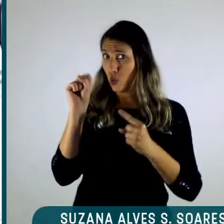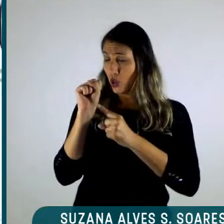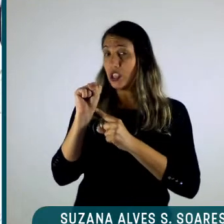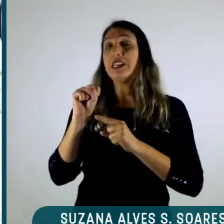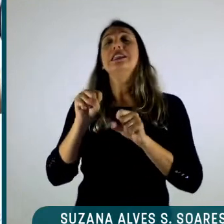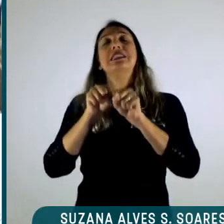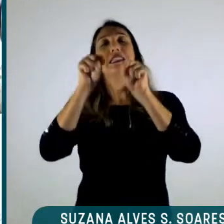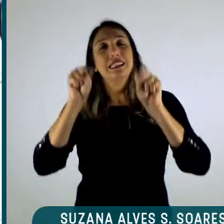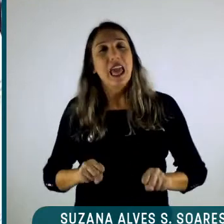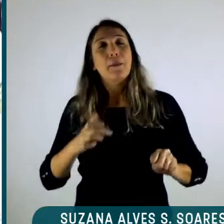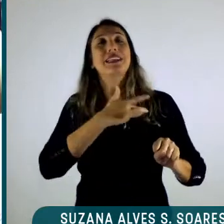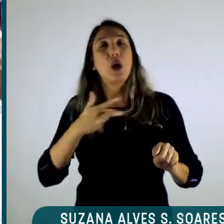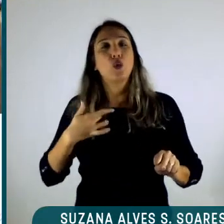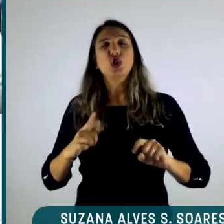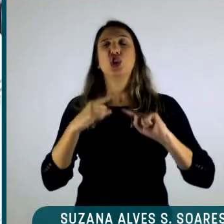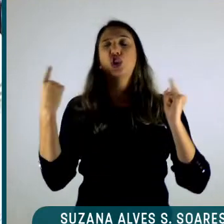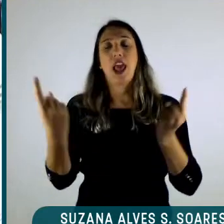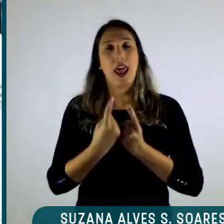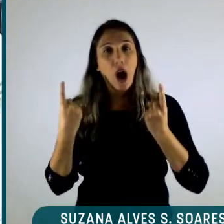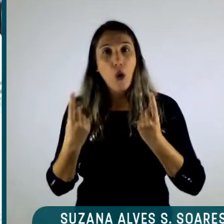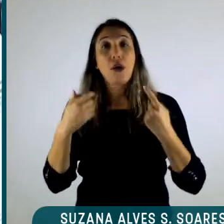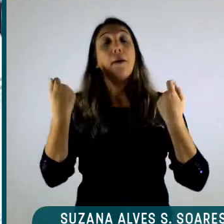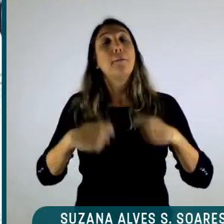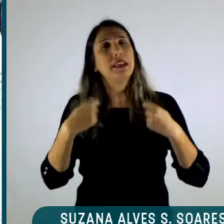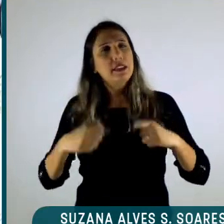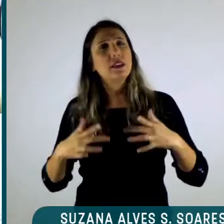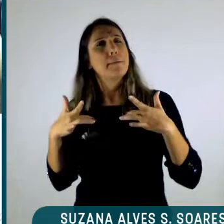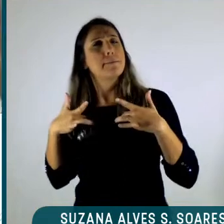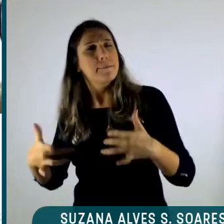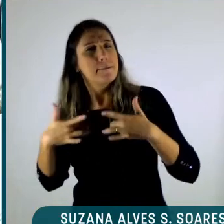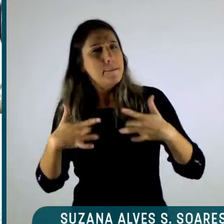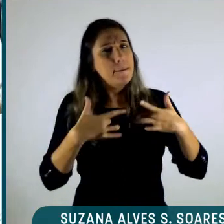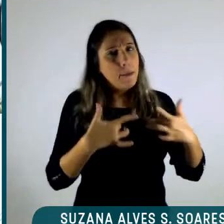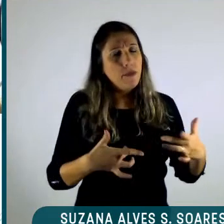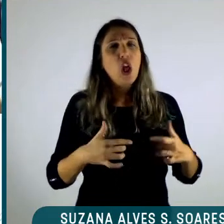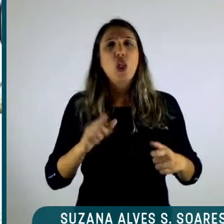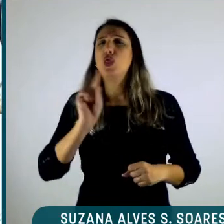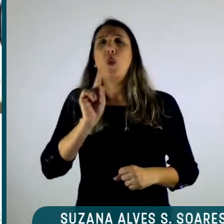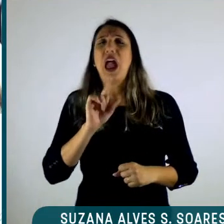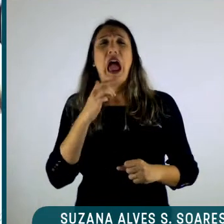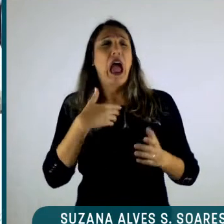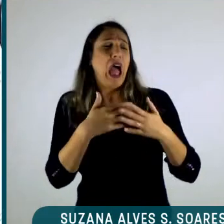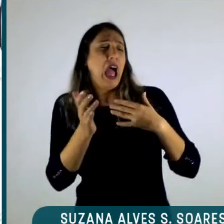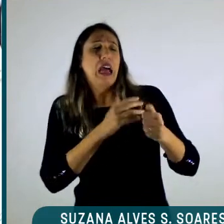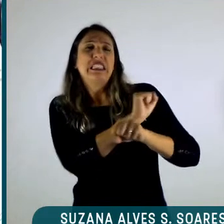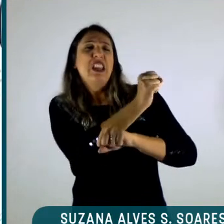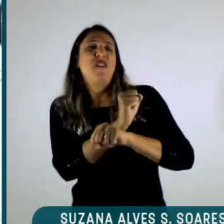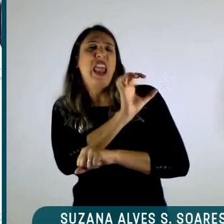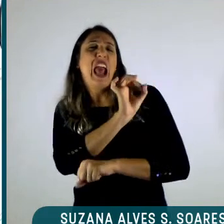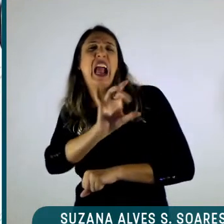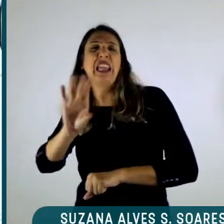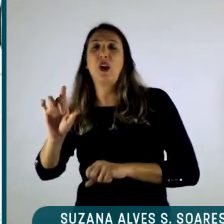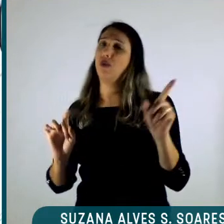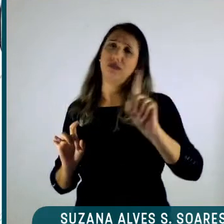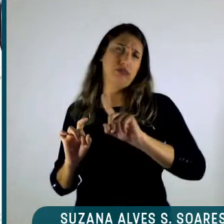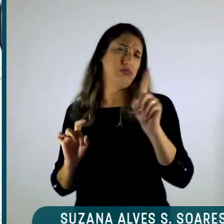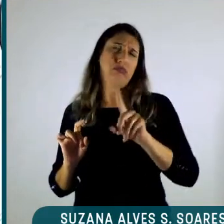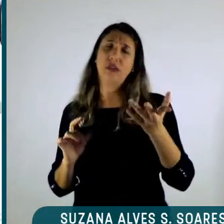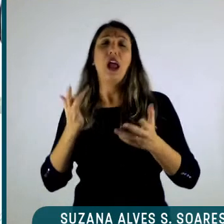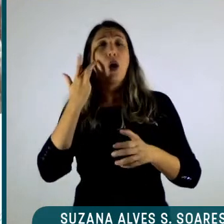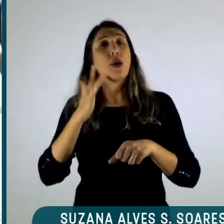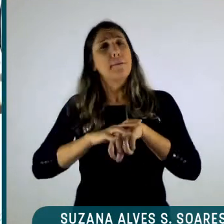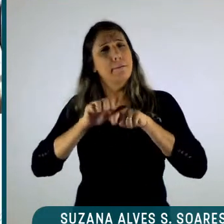should transform it into a universal health system. We must have the solidarity. It's not